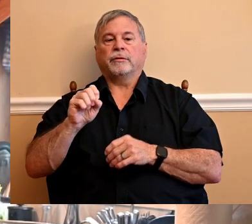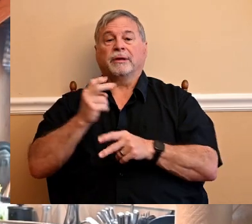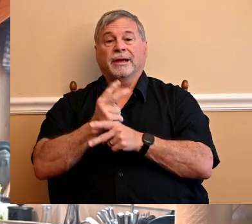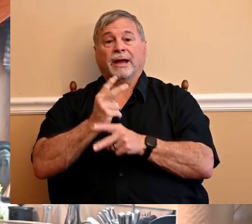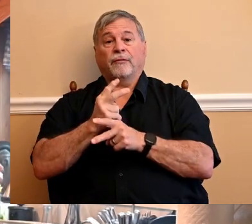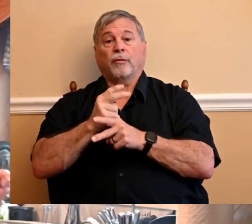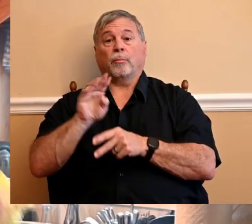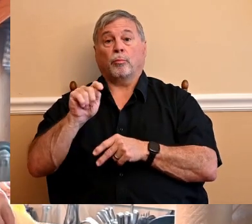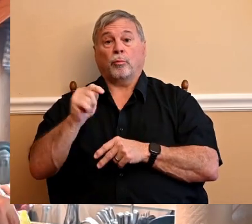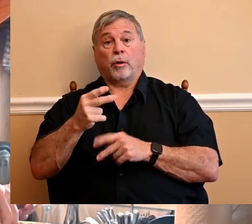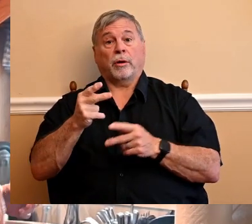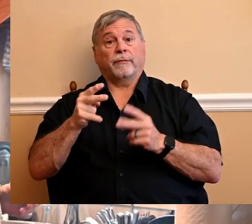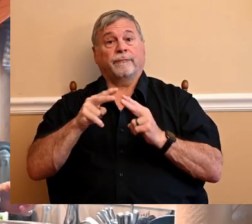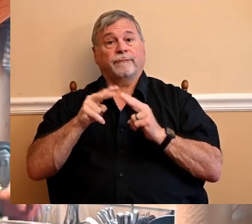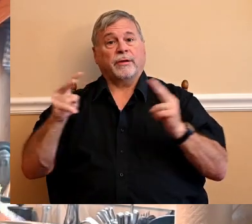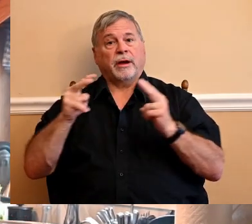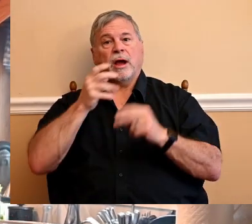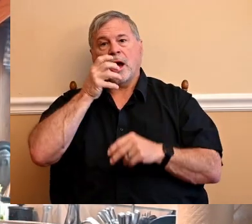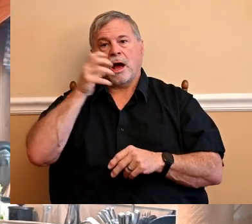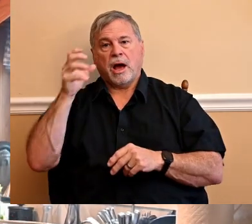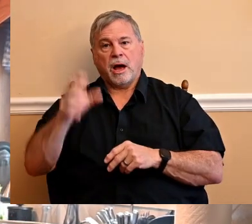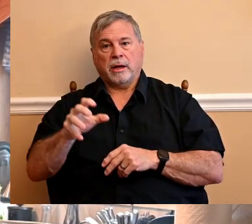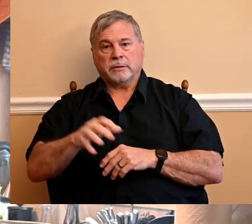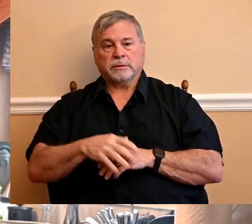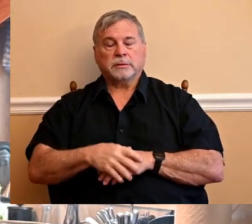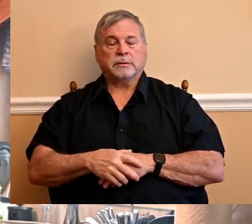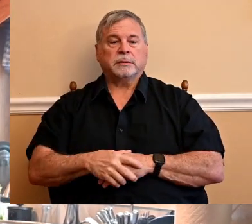still very, very hot.